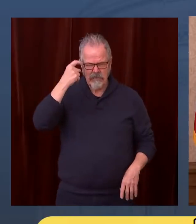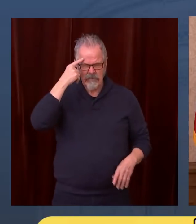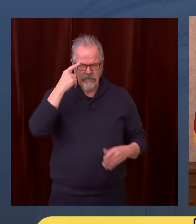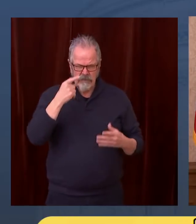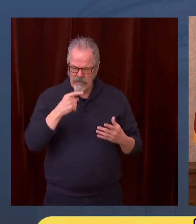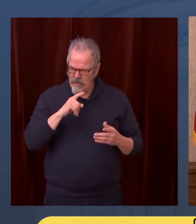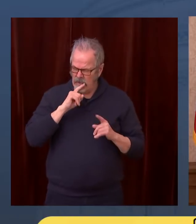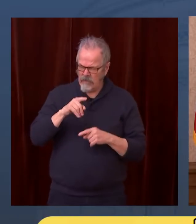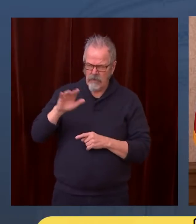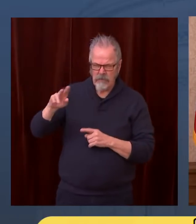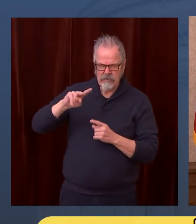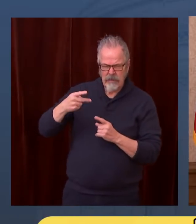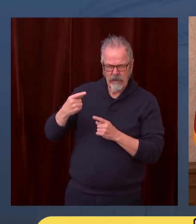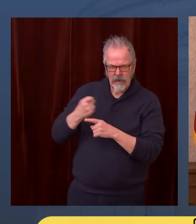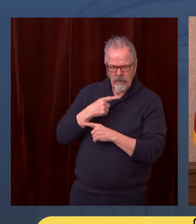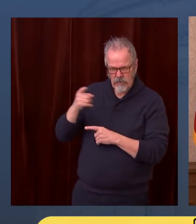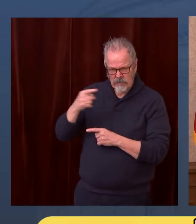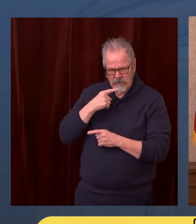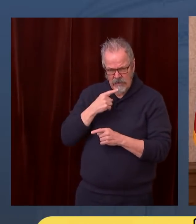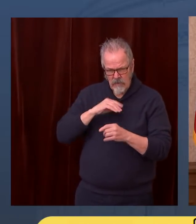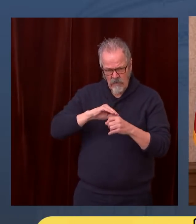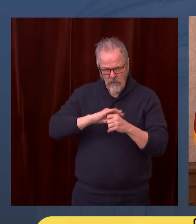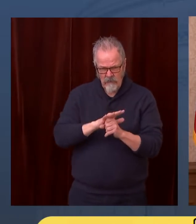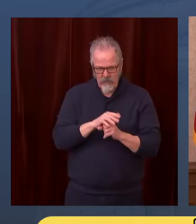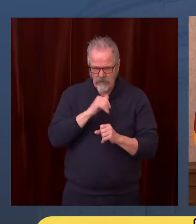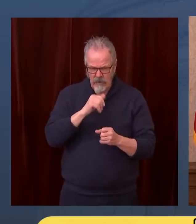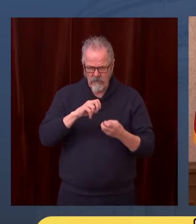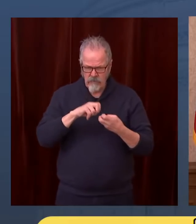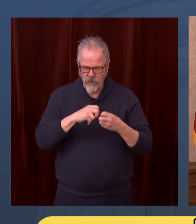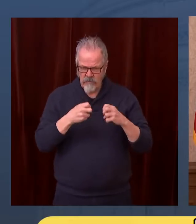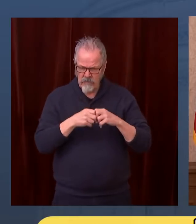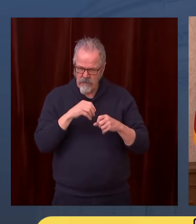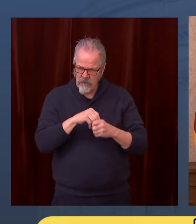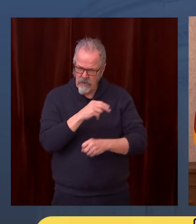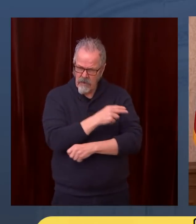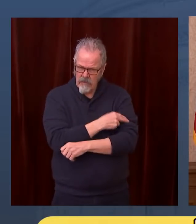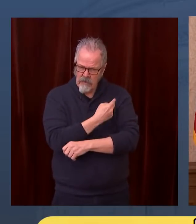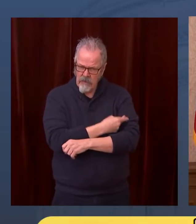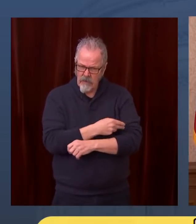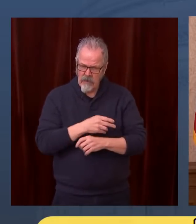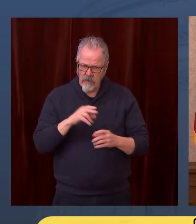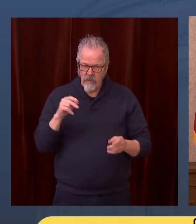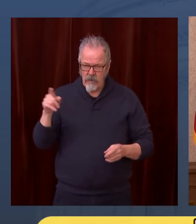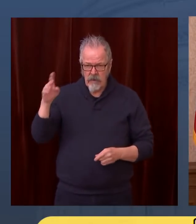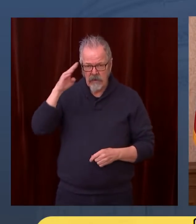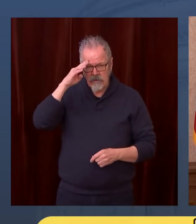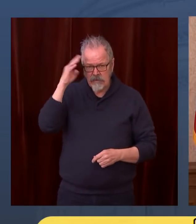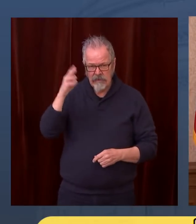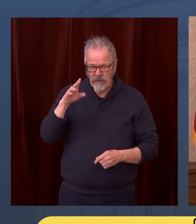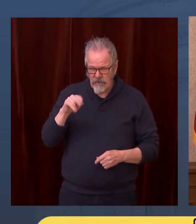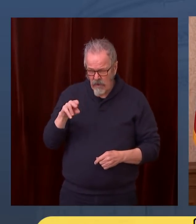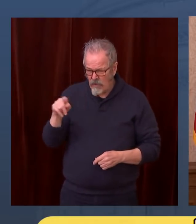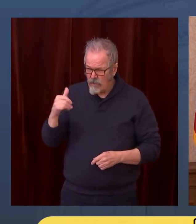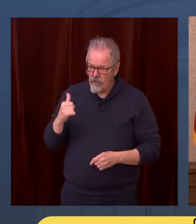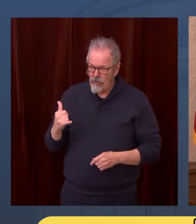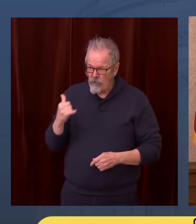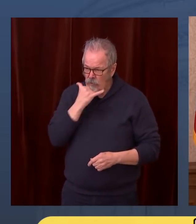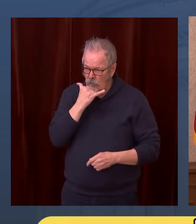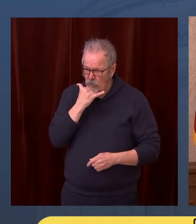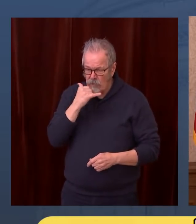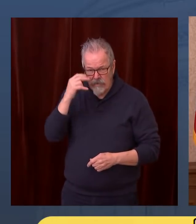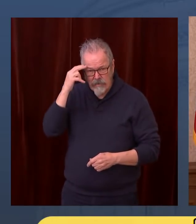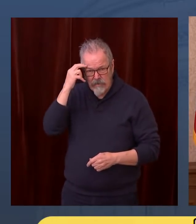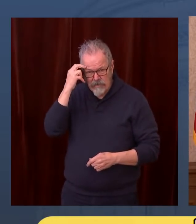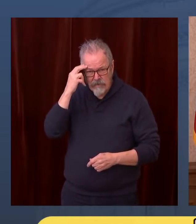saying COVID's not a problem in our hospitals, I just think that's factually wildly inaccurate. The reason our hospitals have had